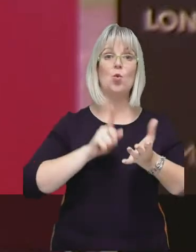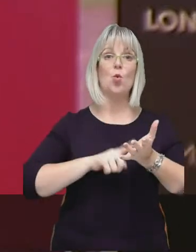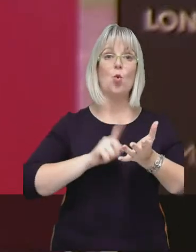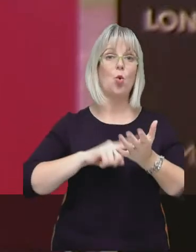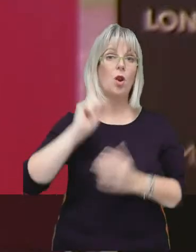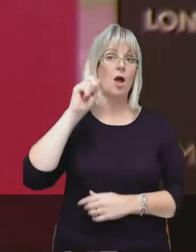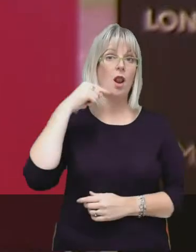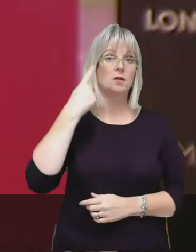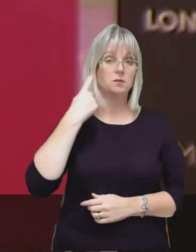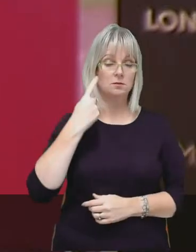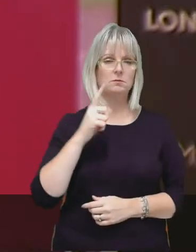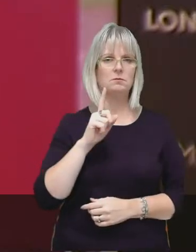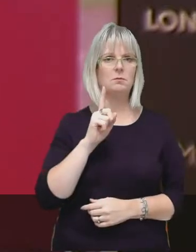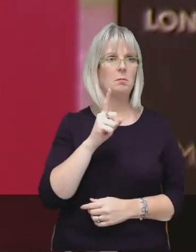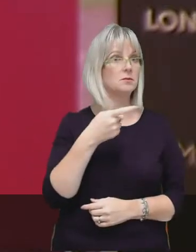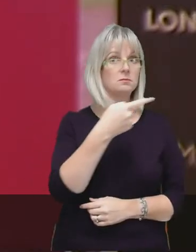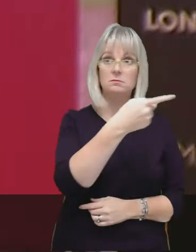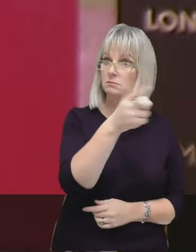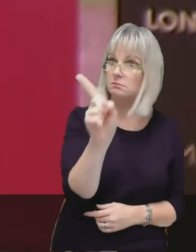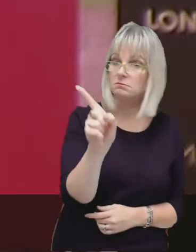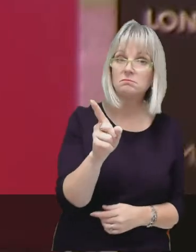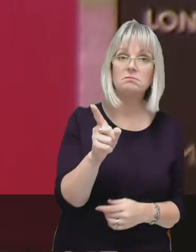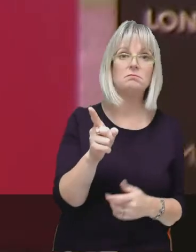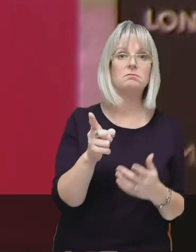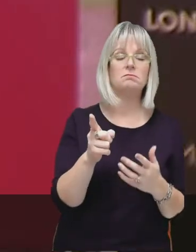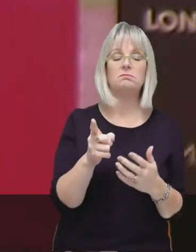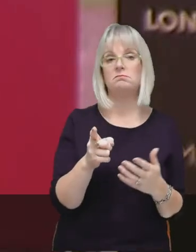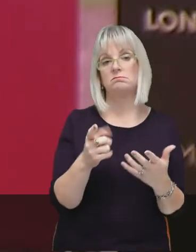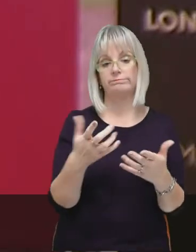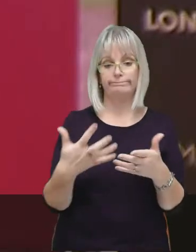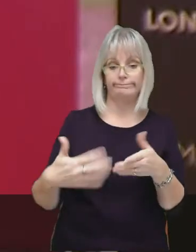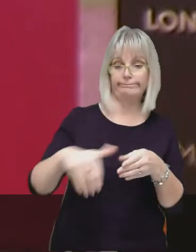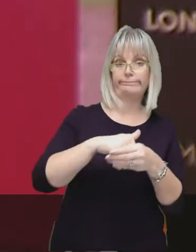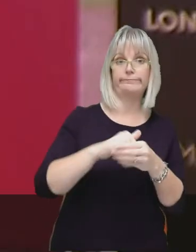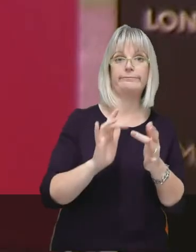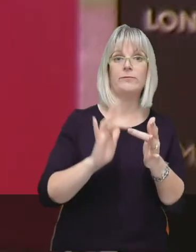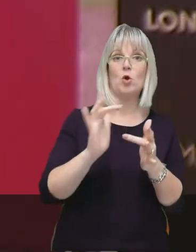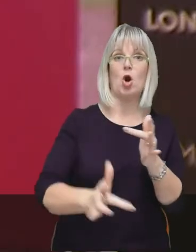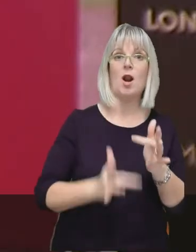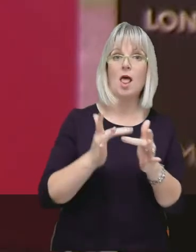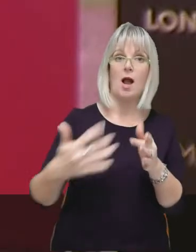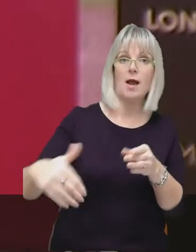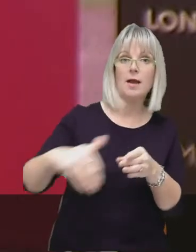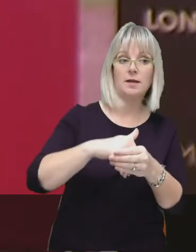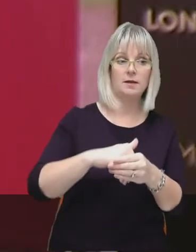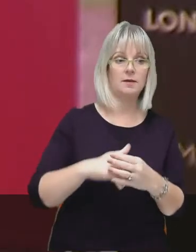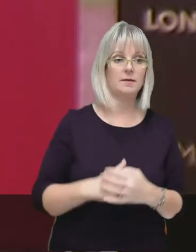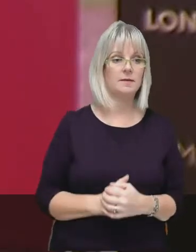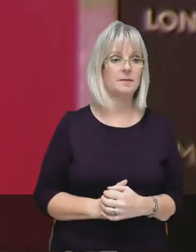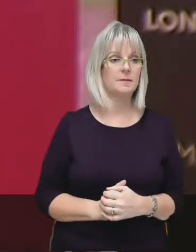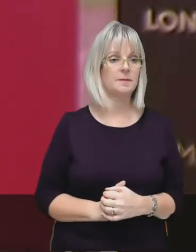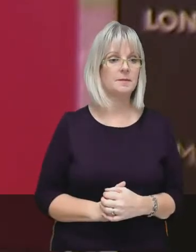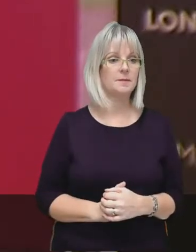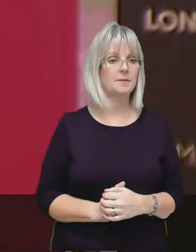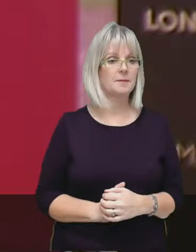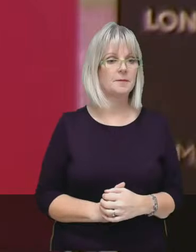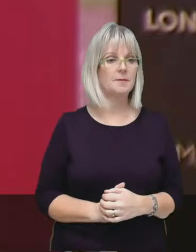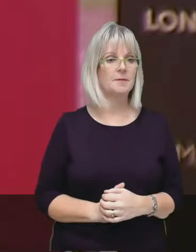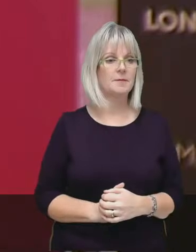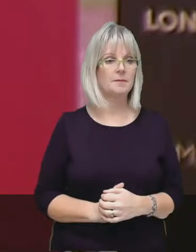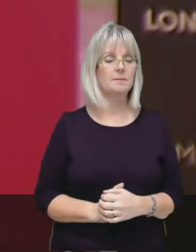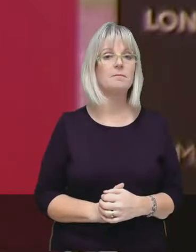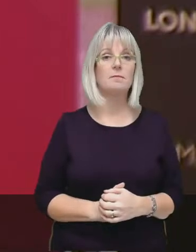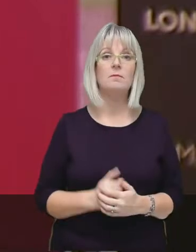audience, are joining us virtually. We will still hear questions from Londoners